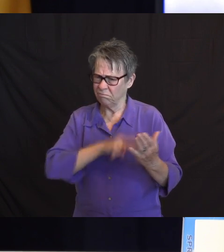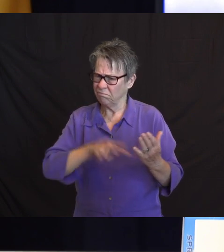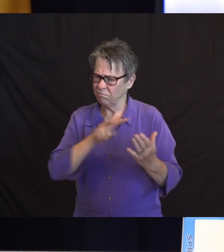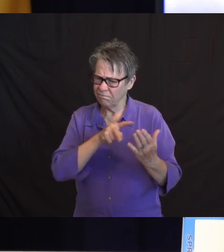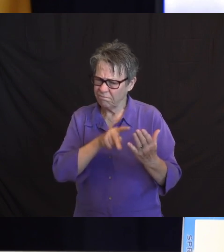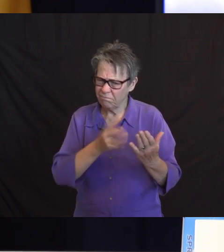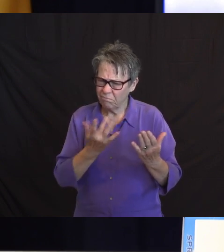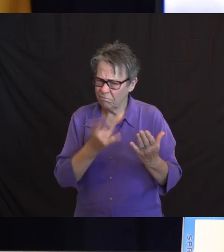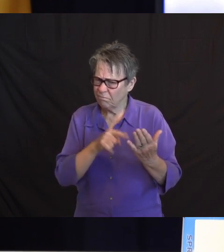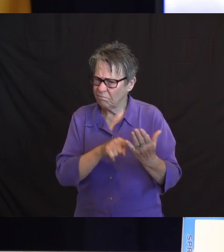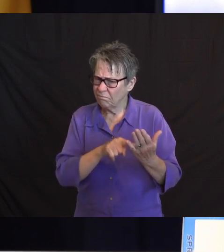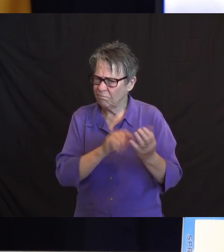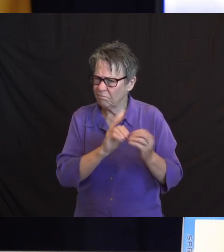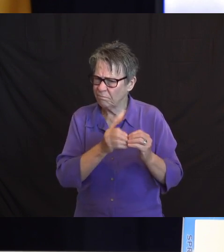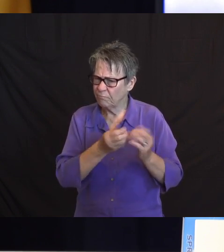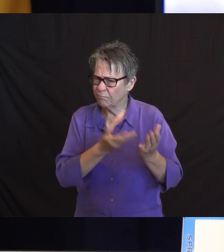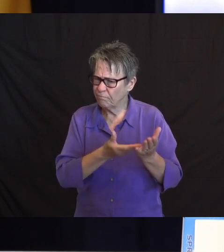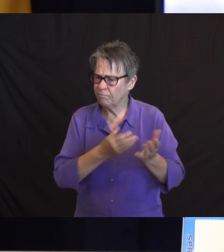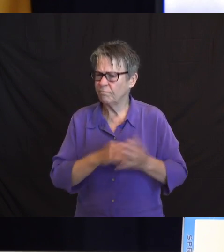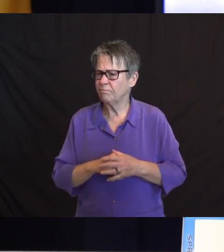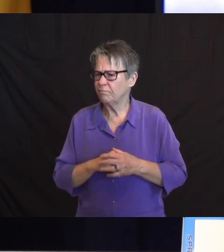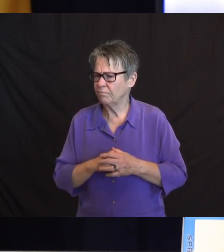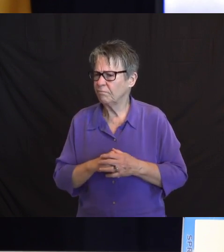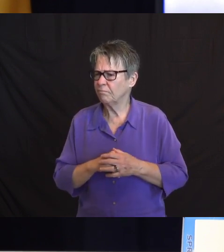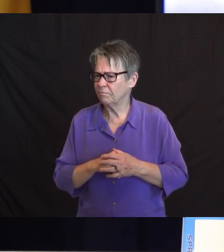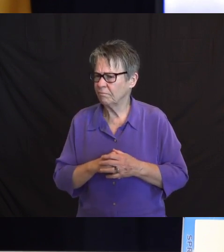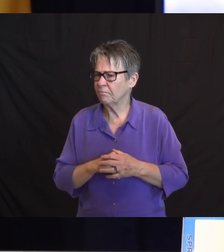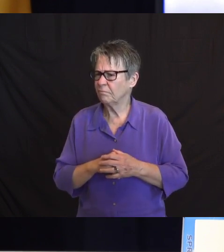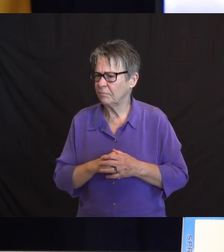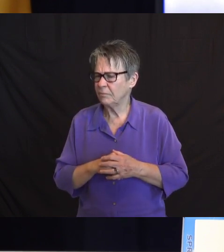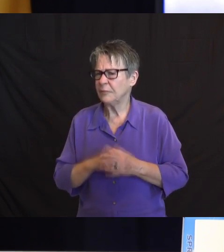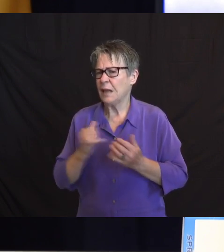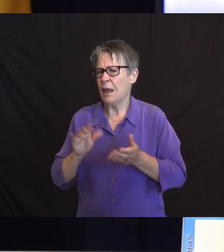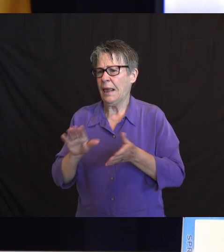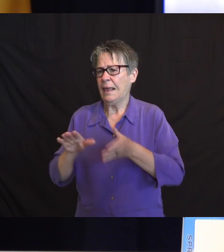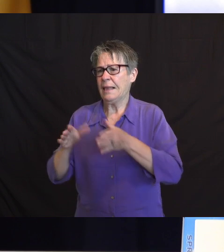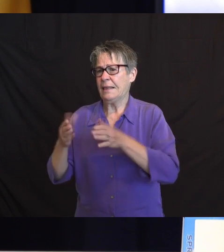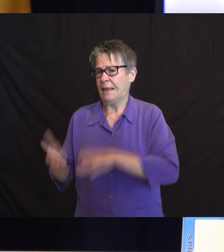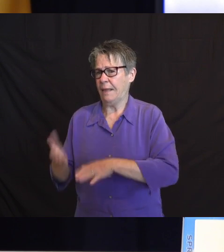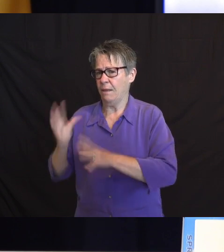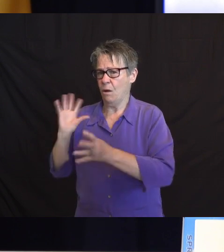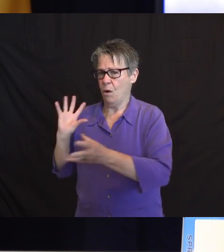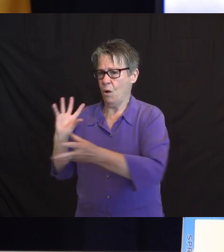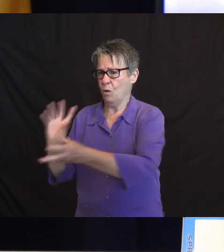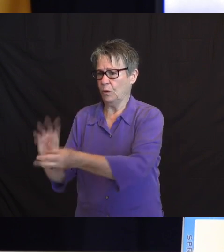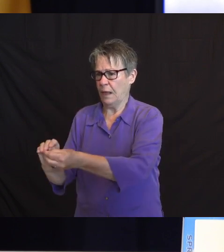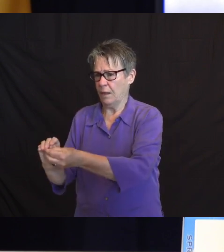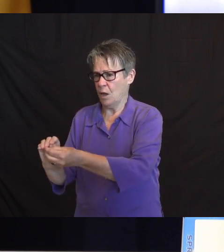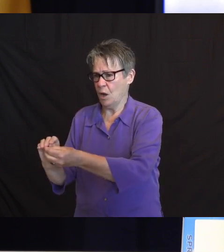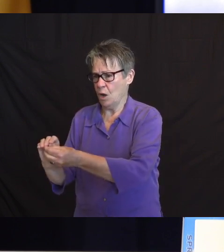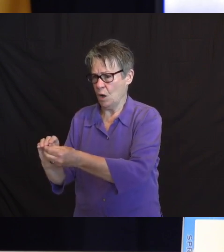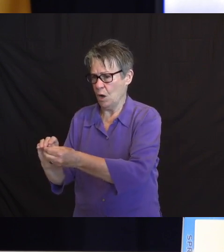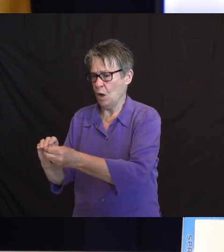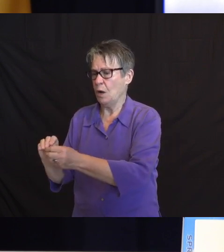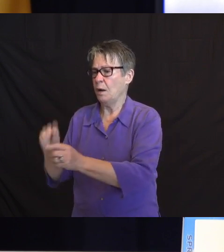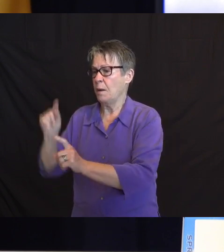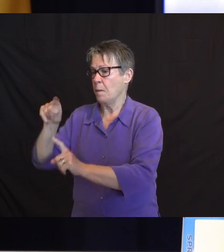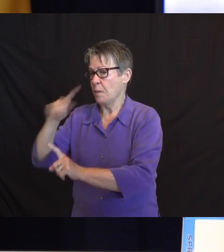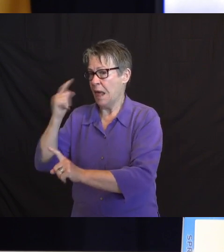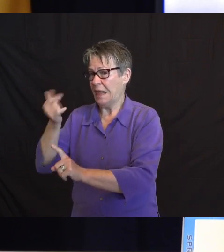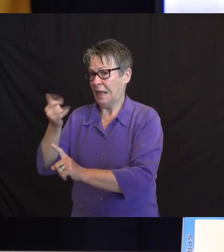what I've reported in the past: white, 5.38%, black, 18.5%,